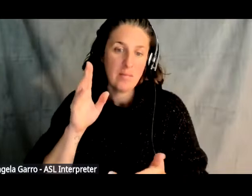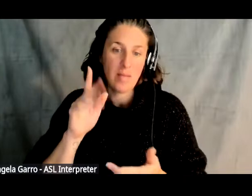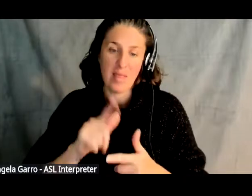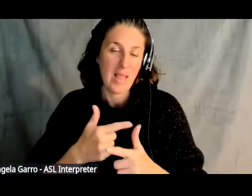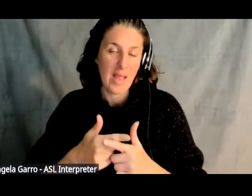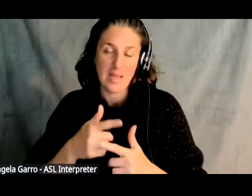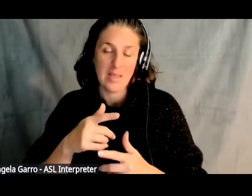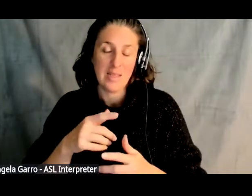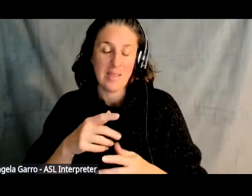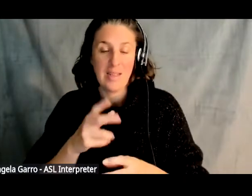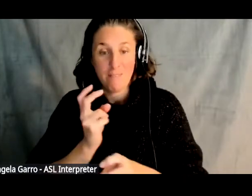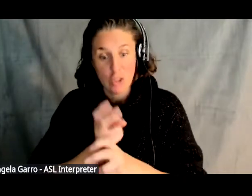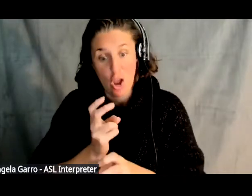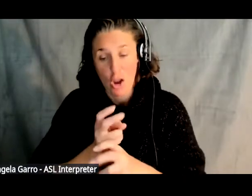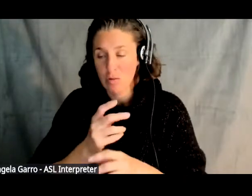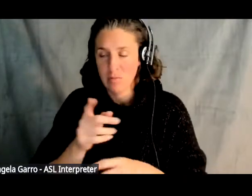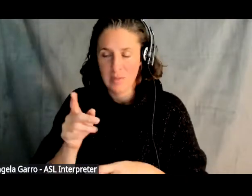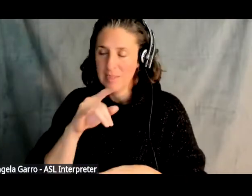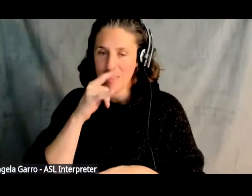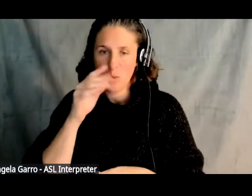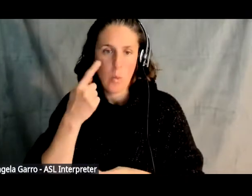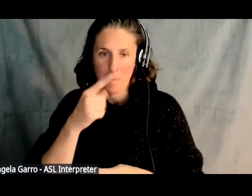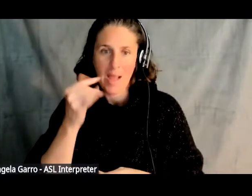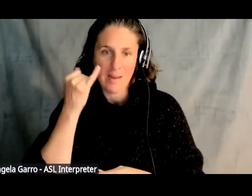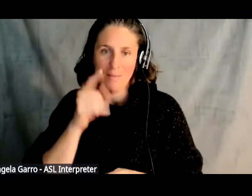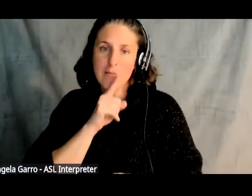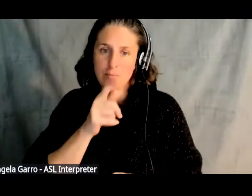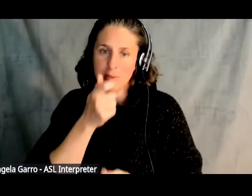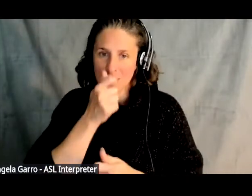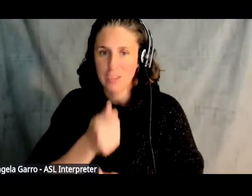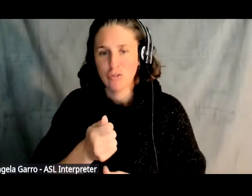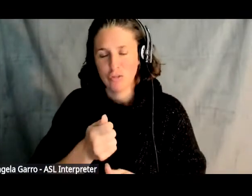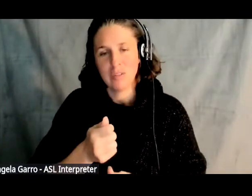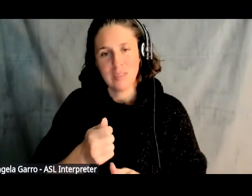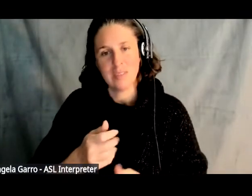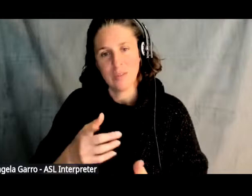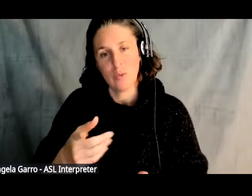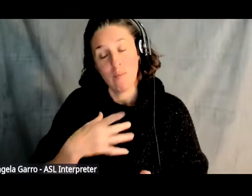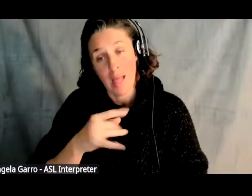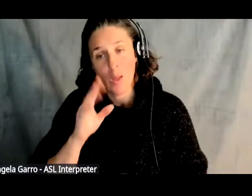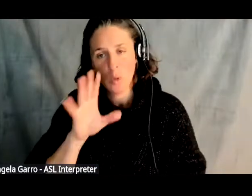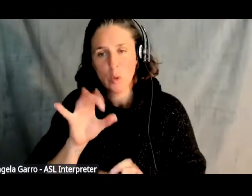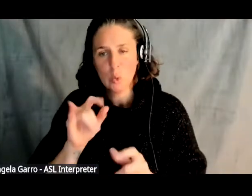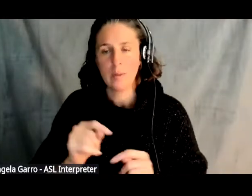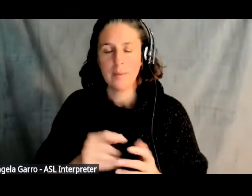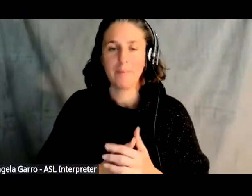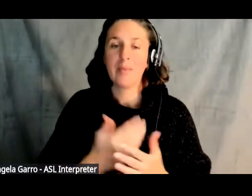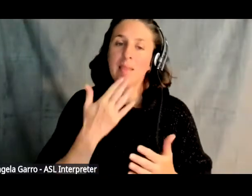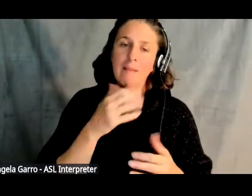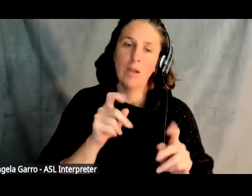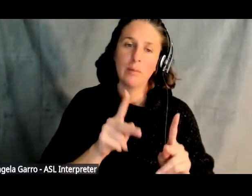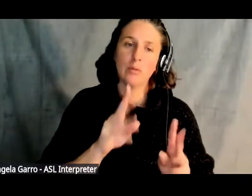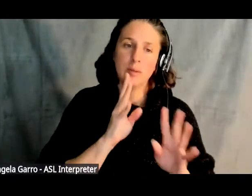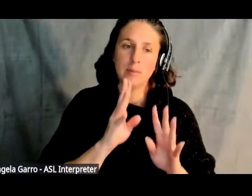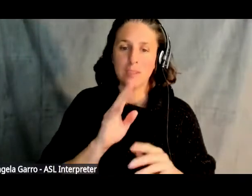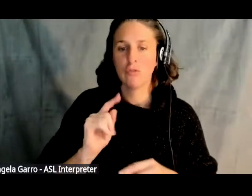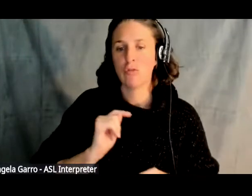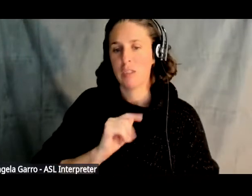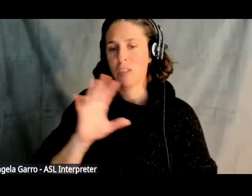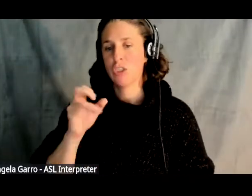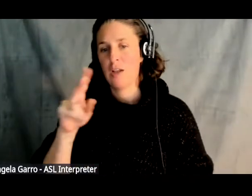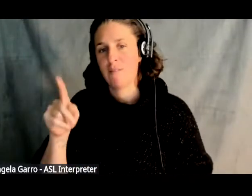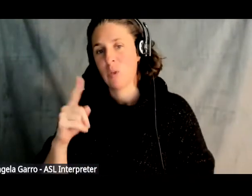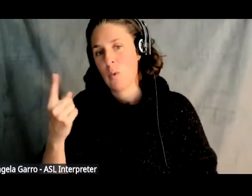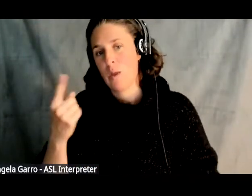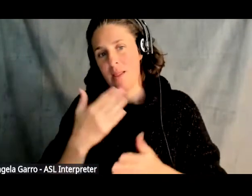it is true. Thank you for the opportunity to speak. Thank you. Trustee Chavez. Well, I don't have anything as interesting as